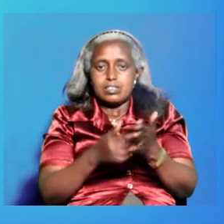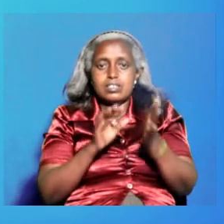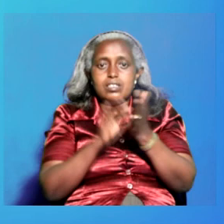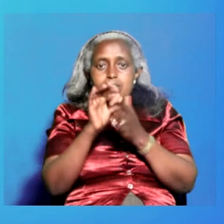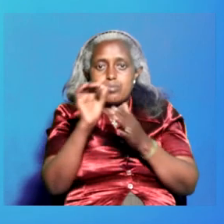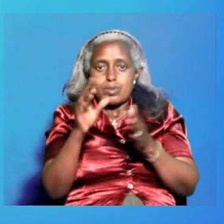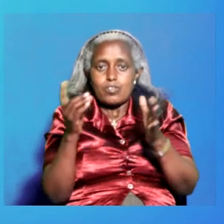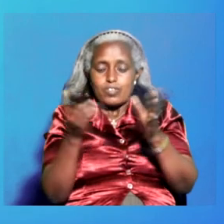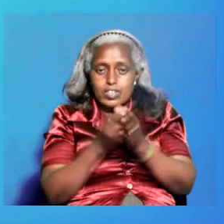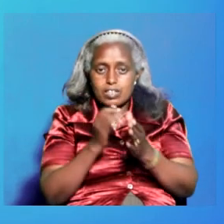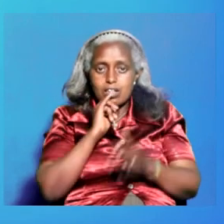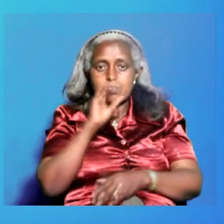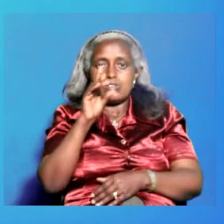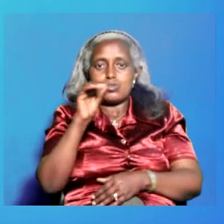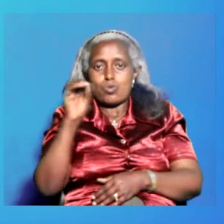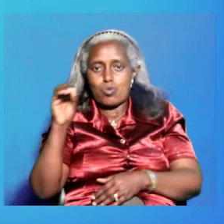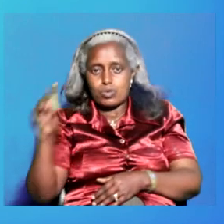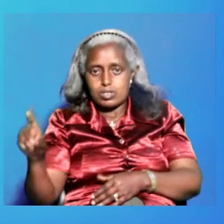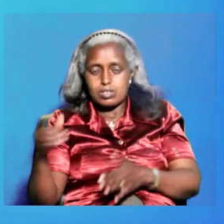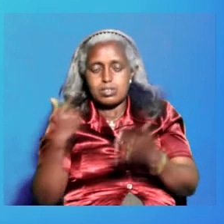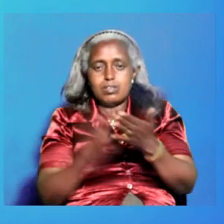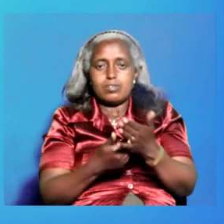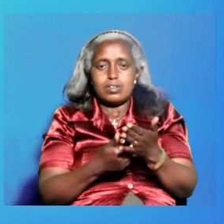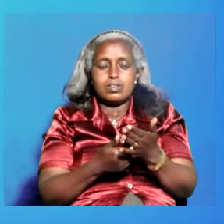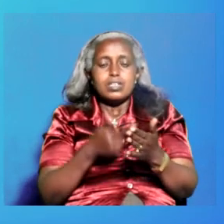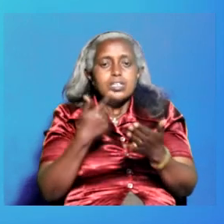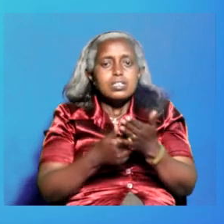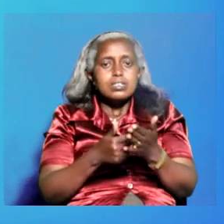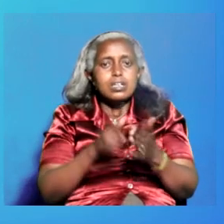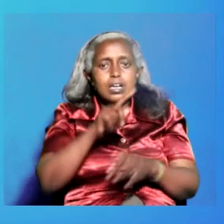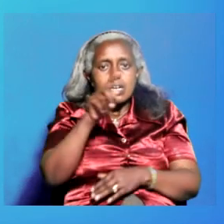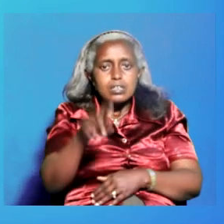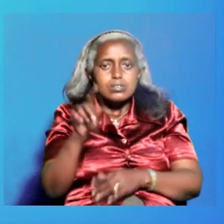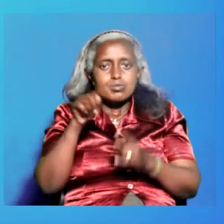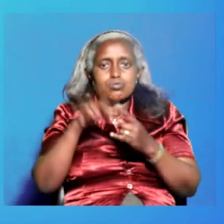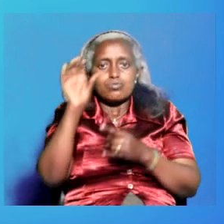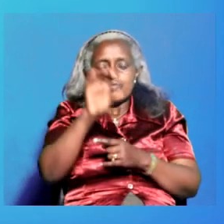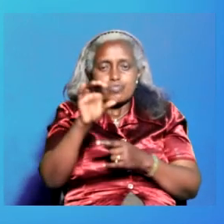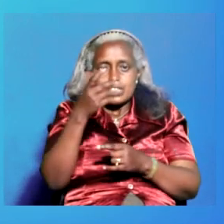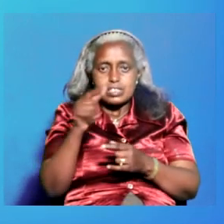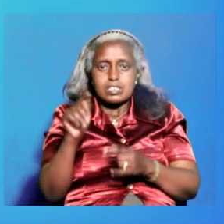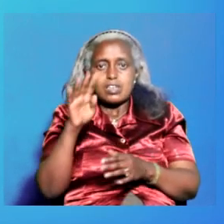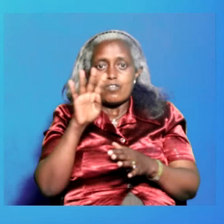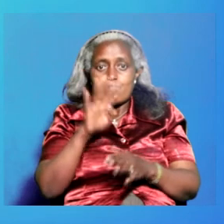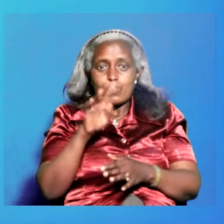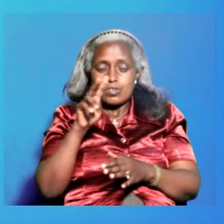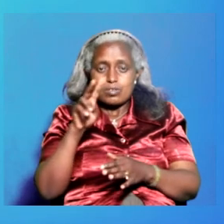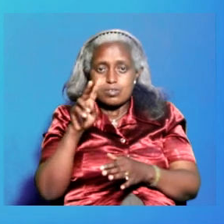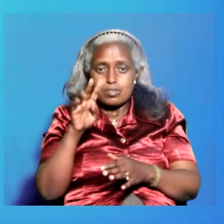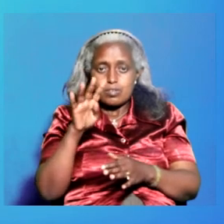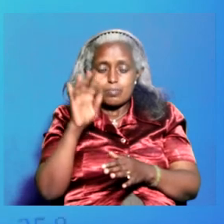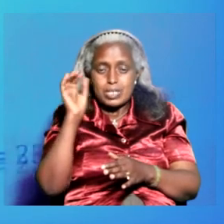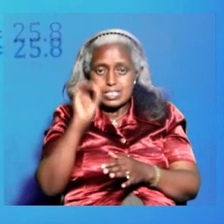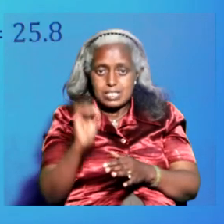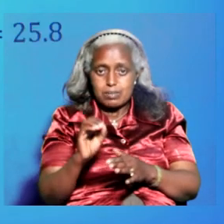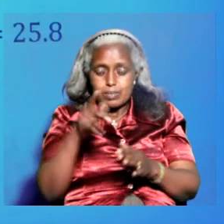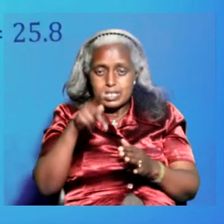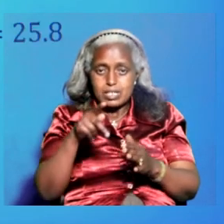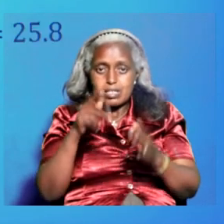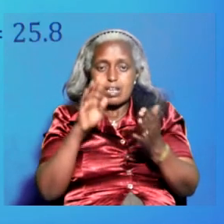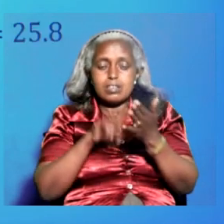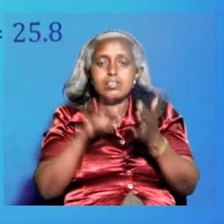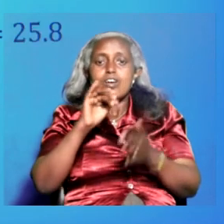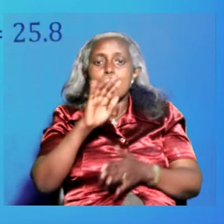of data set is odd. Therefore, here we are asked to find the 42 percentile first. So put